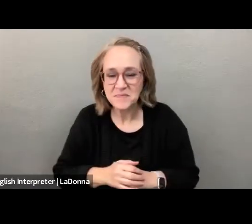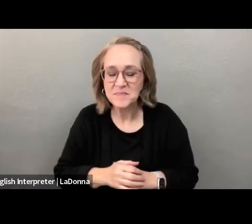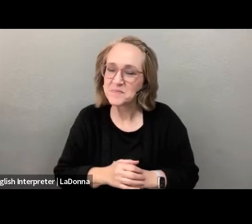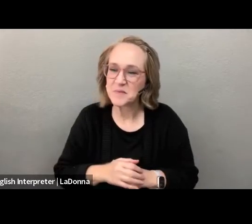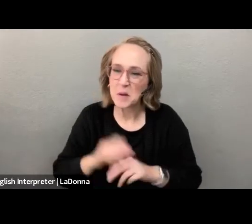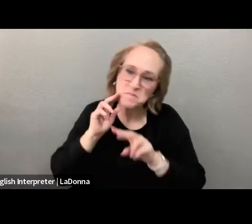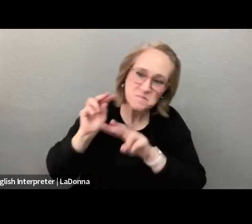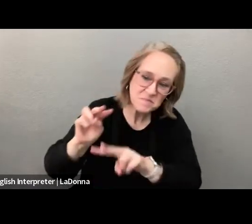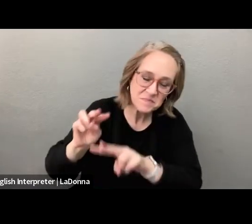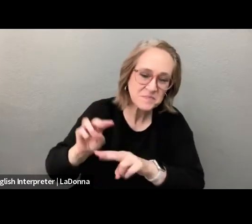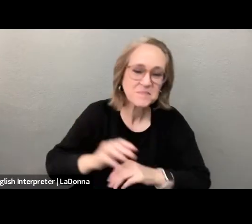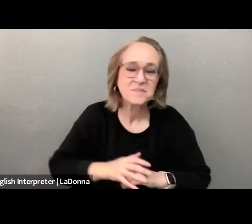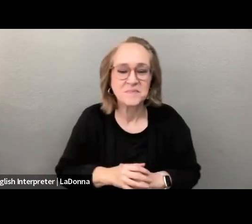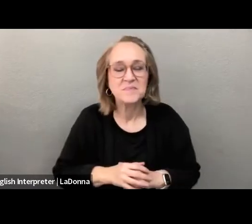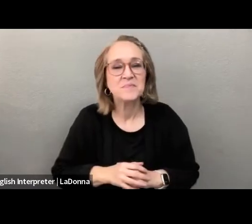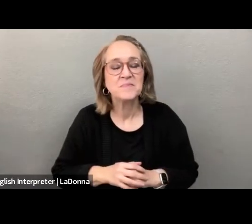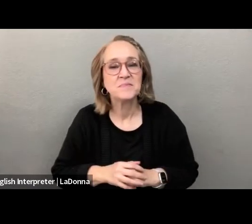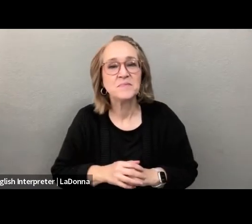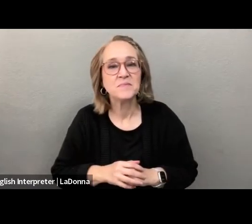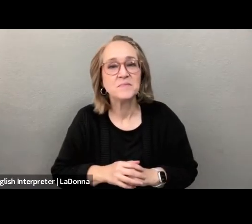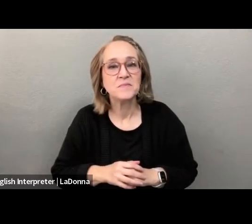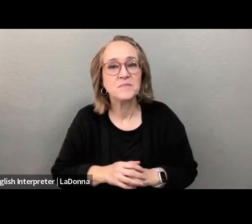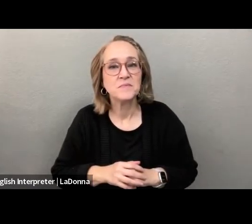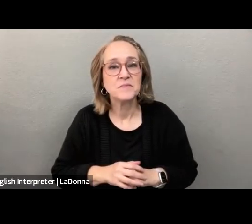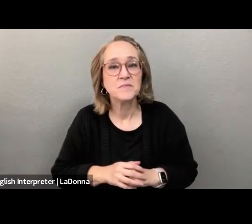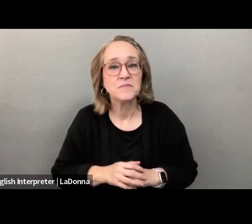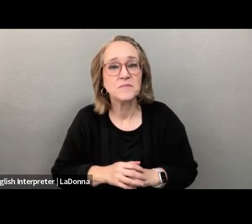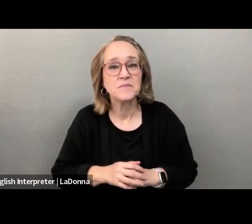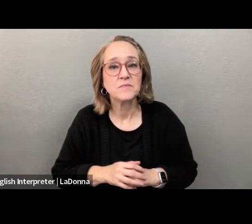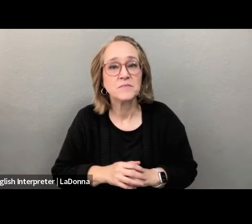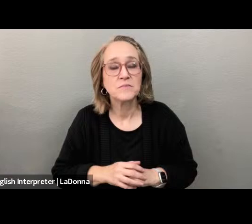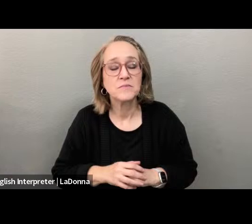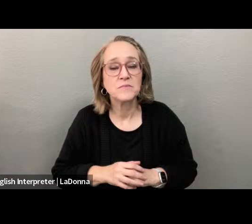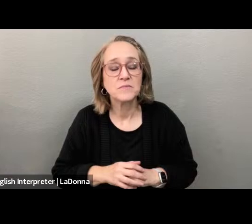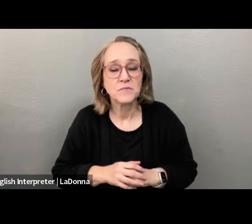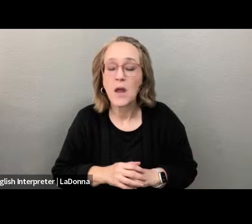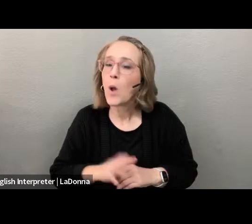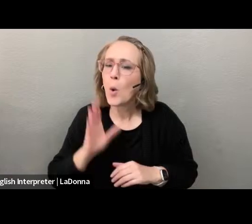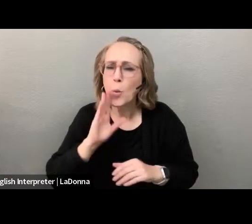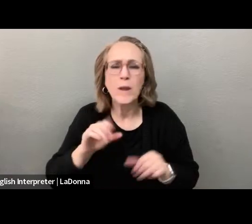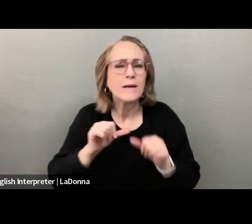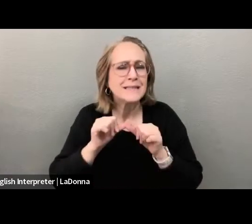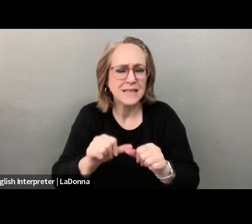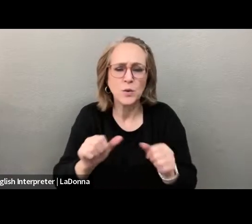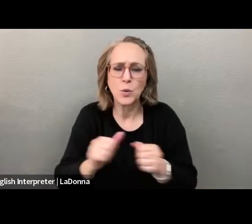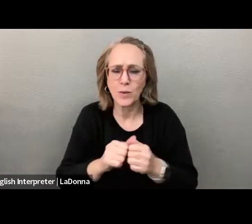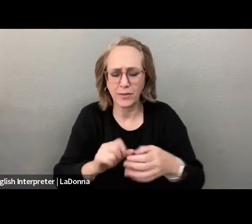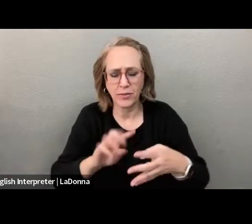pretty nice. We also continue doing Hope on the fourth Thursday of every month.